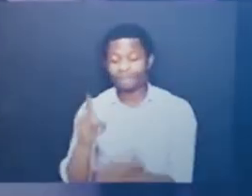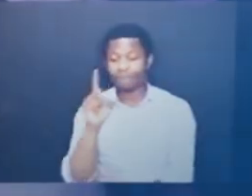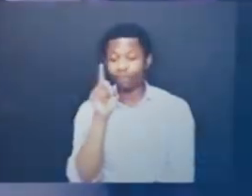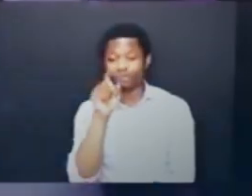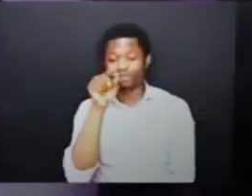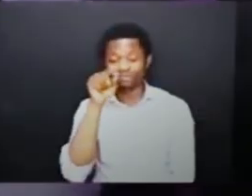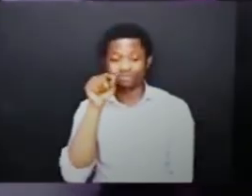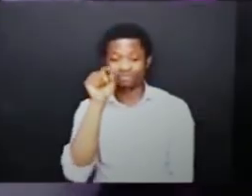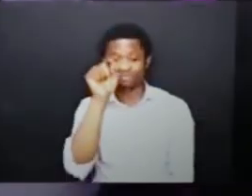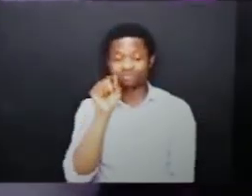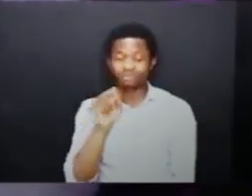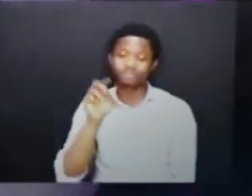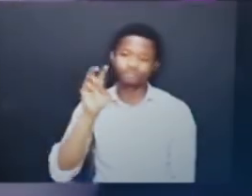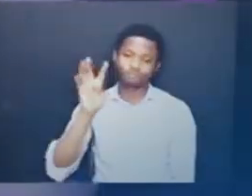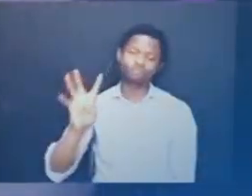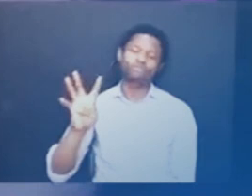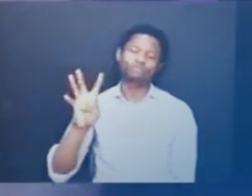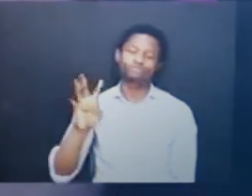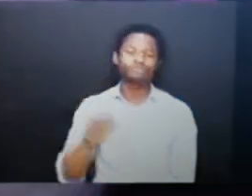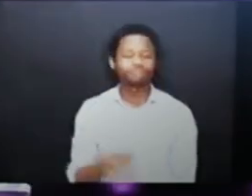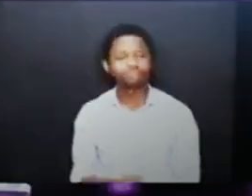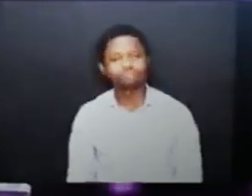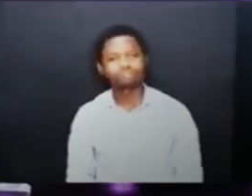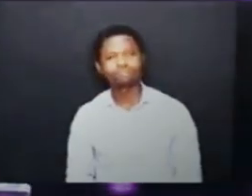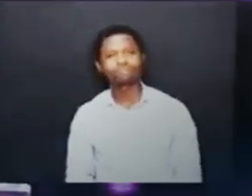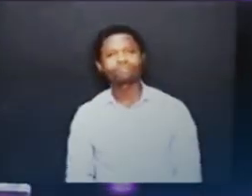Psalm 1, verse 4.